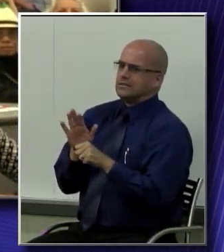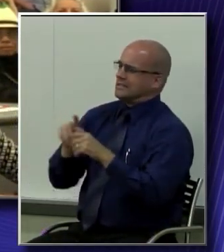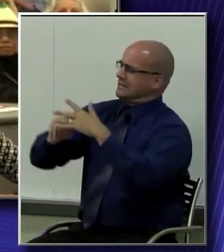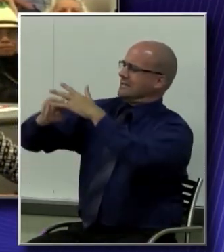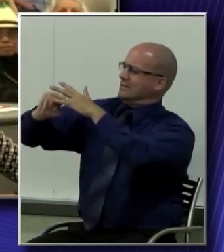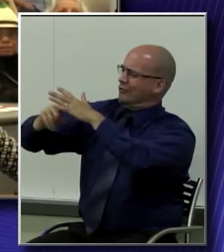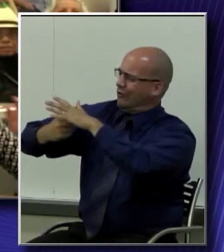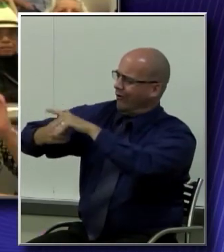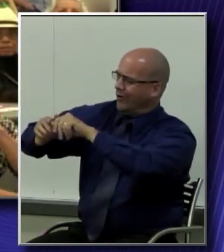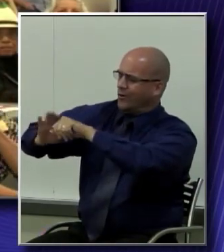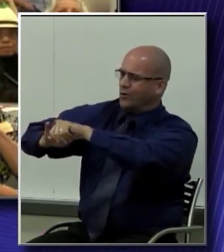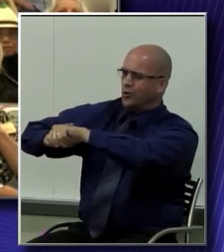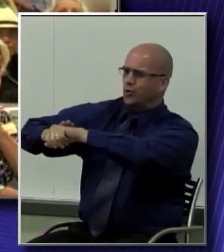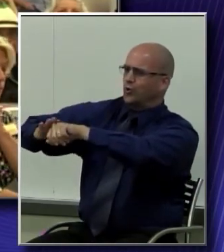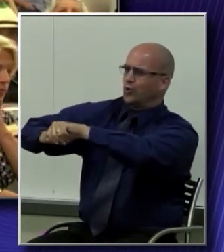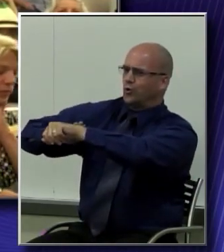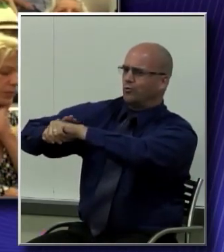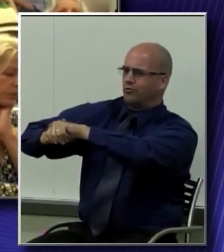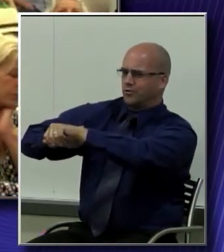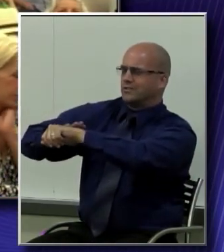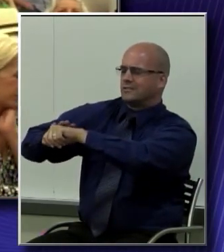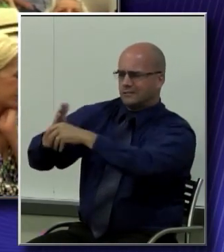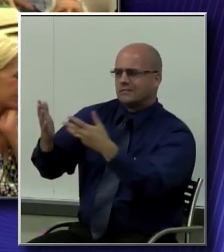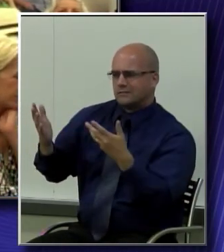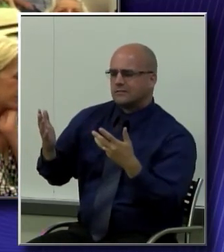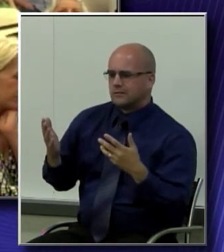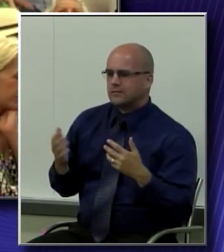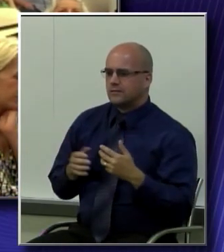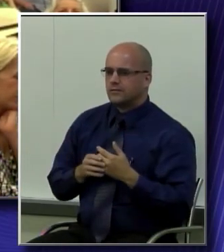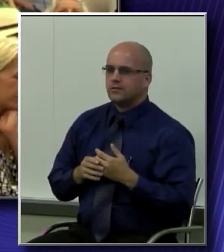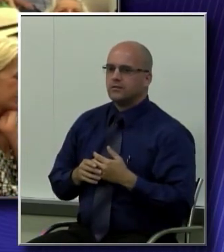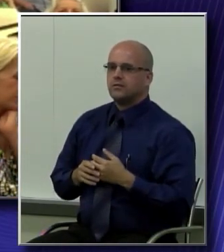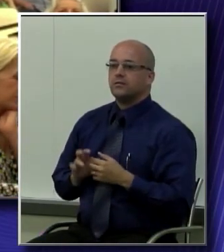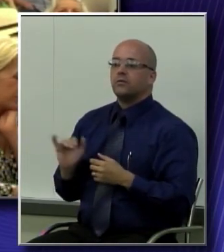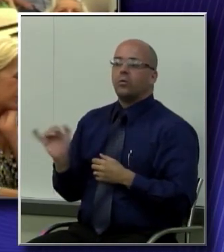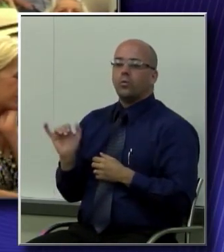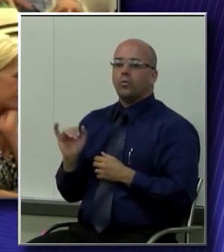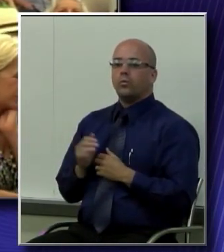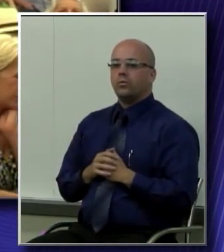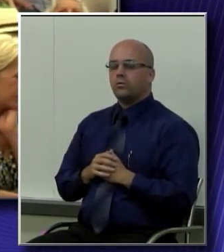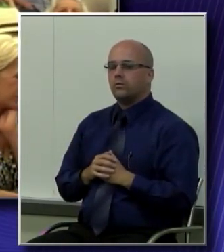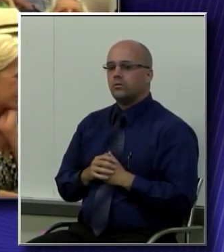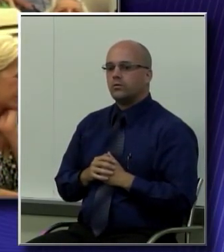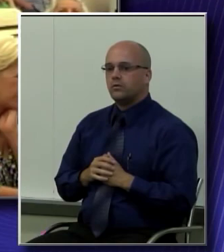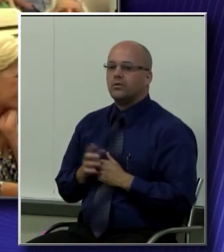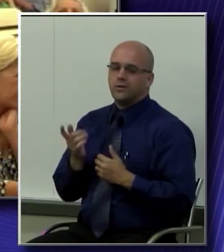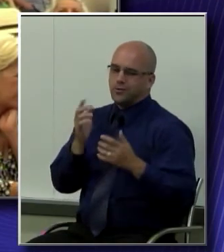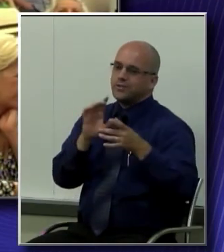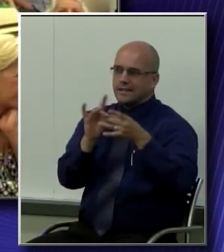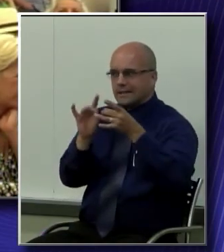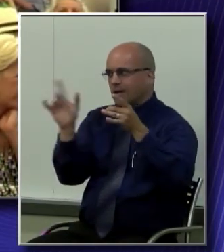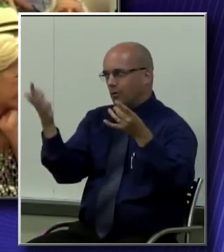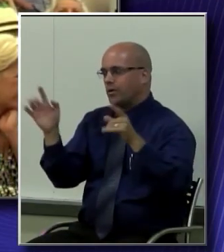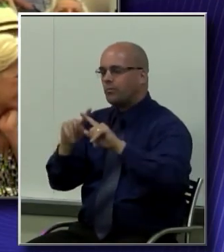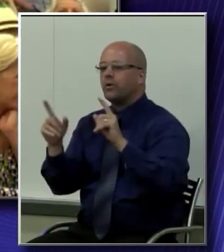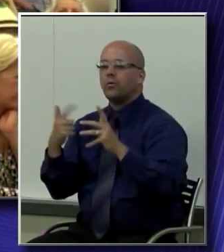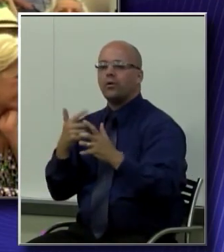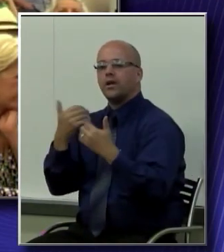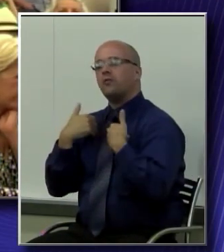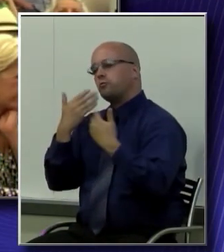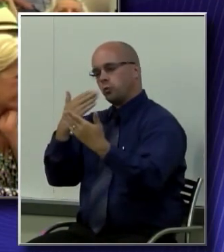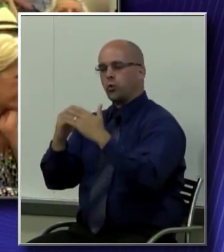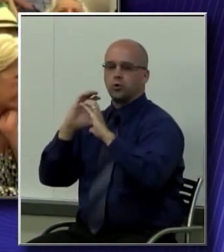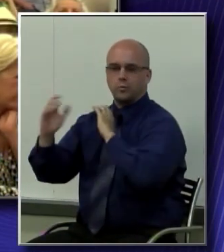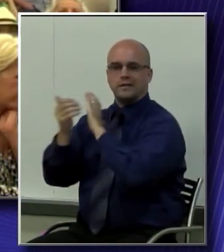start. That's almost the end point in a way. And I'd like them, as many have already said, to have the proper communication